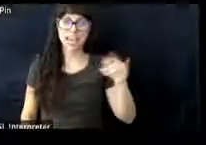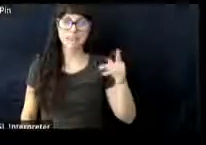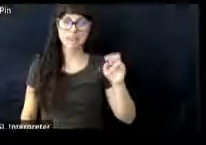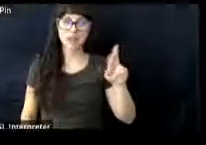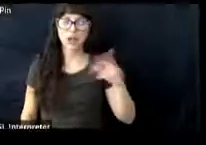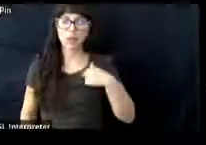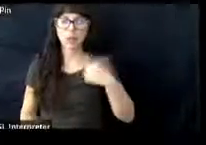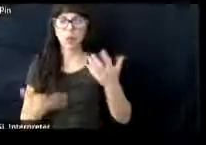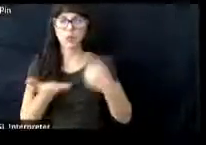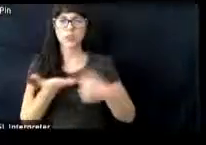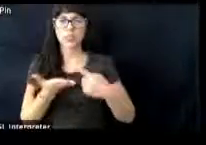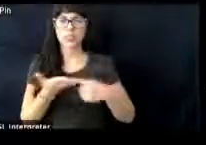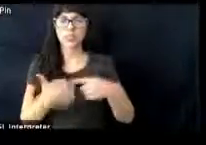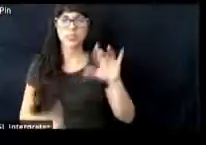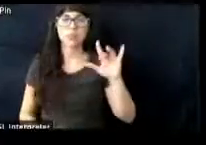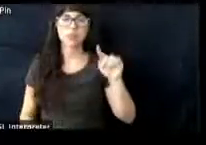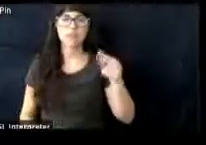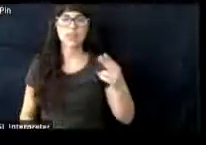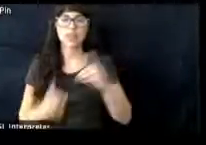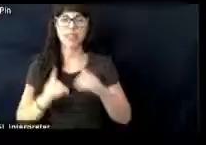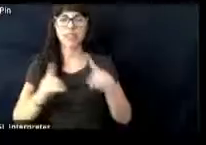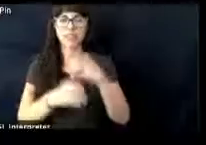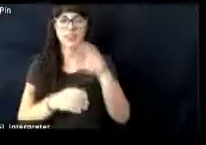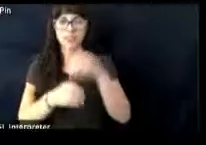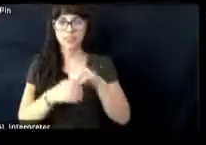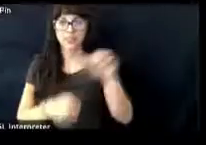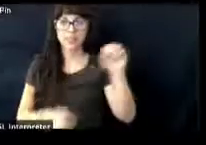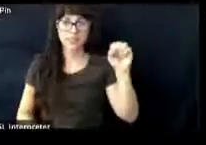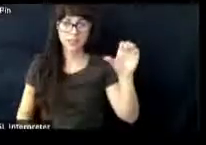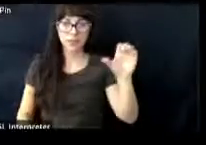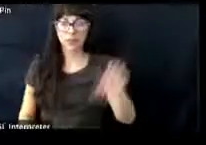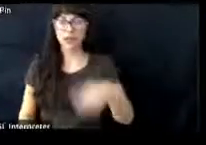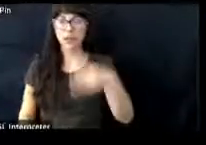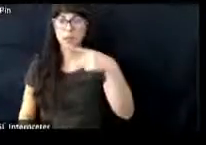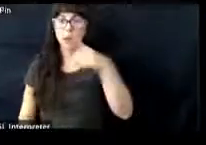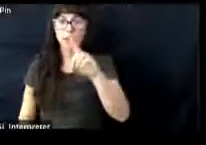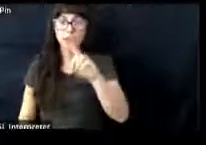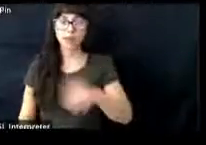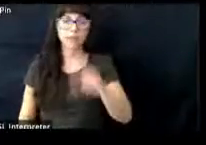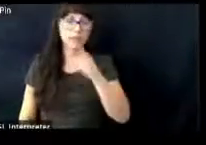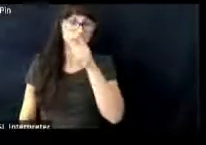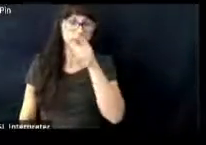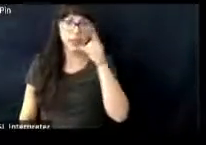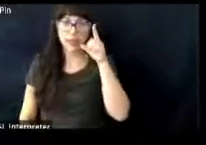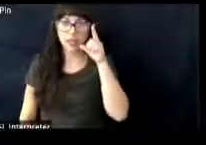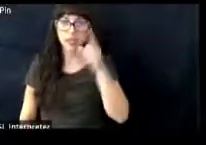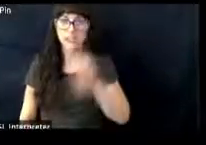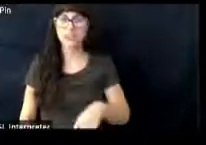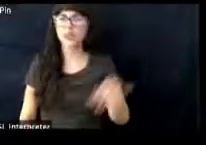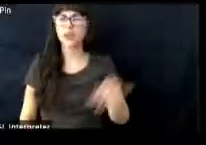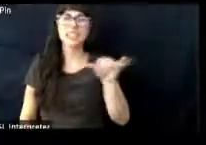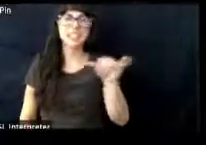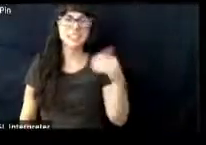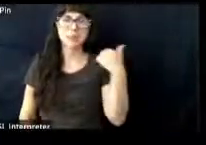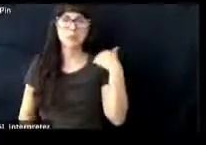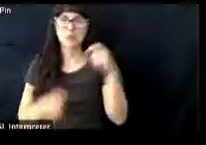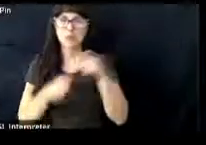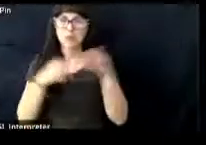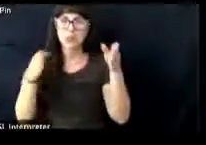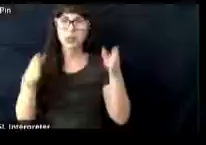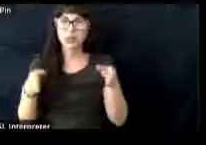District, which includes Santa Clarita, Palmdale, Lancaster, similar to the previous caller.